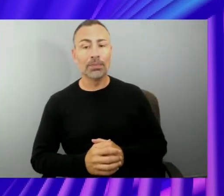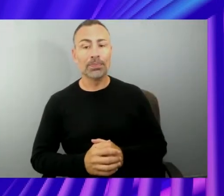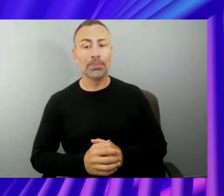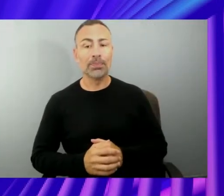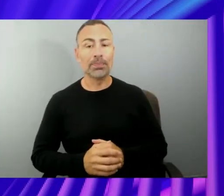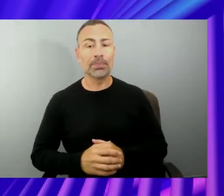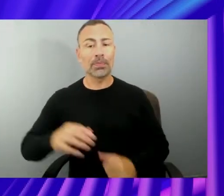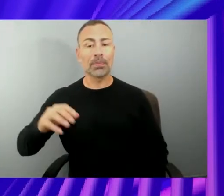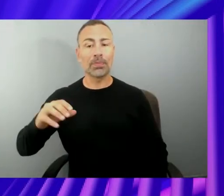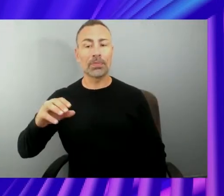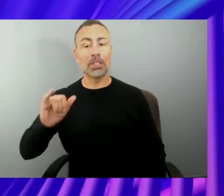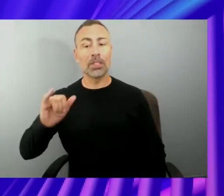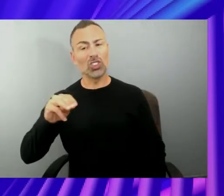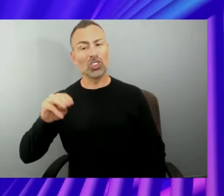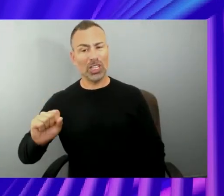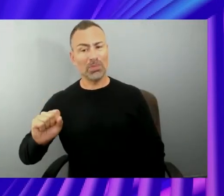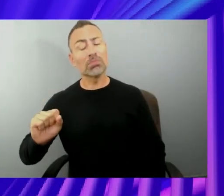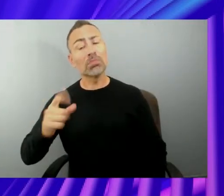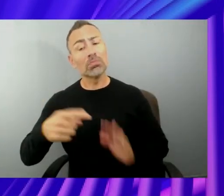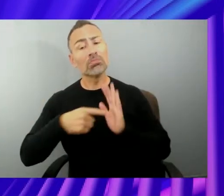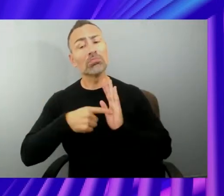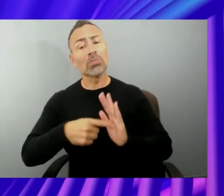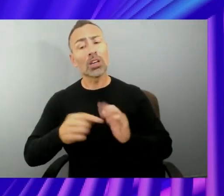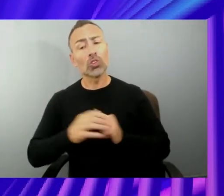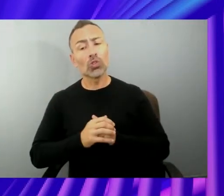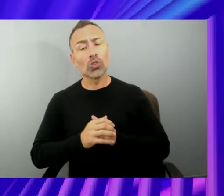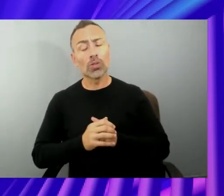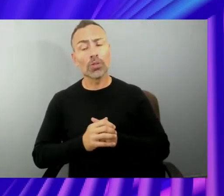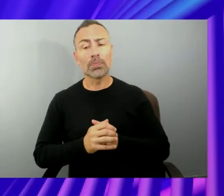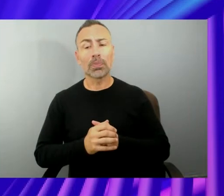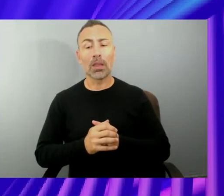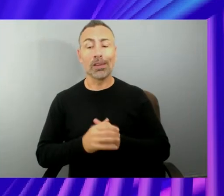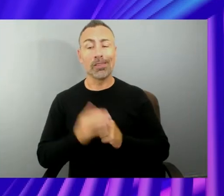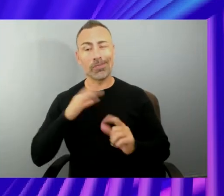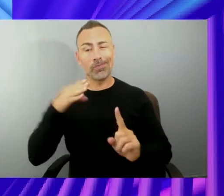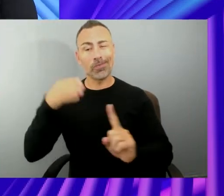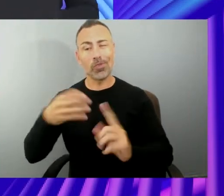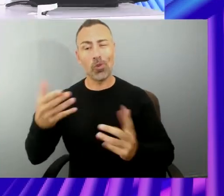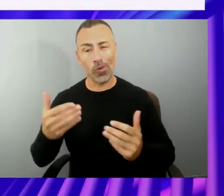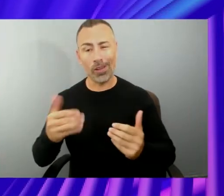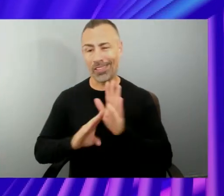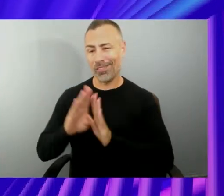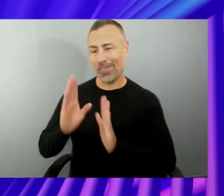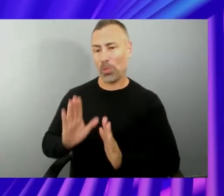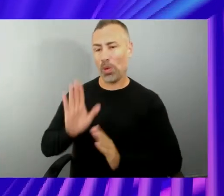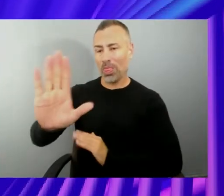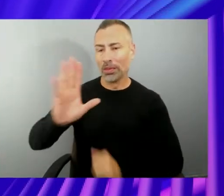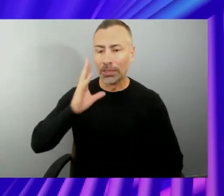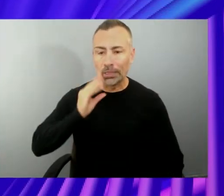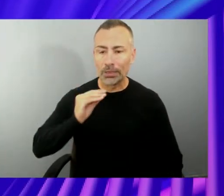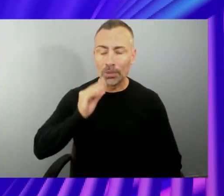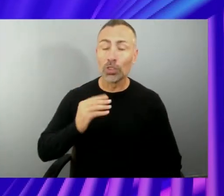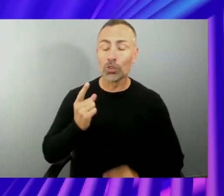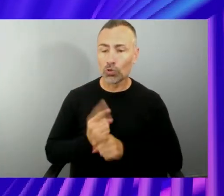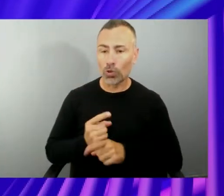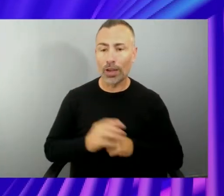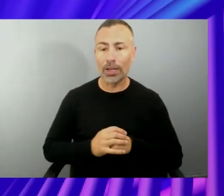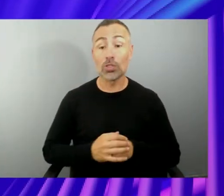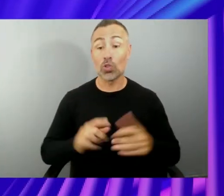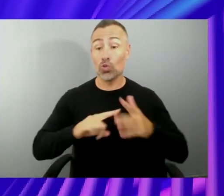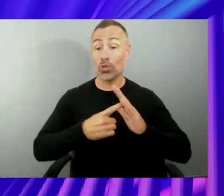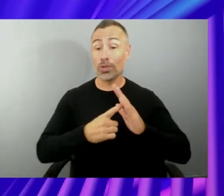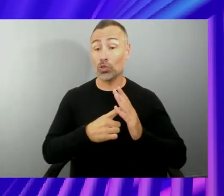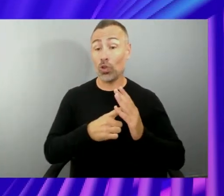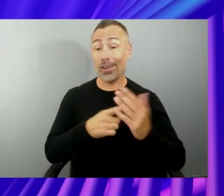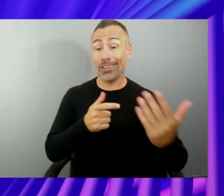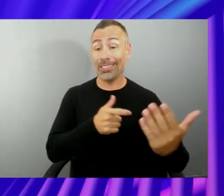that you know, we focus heavily on kind of the developer experience, right? So you can start scanning directly from your